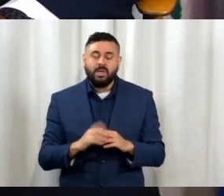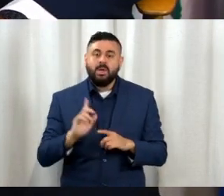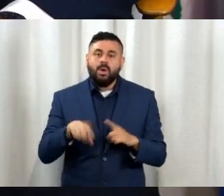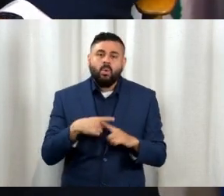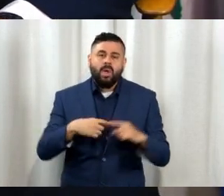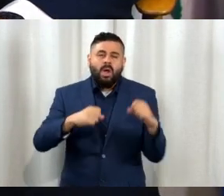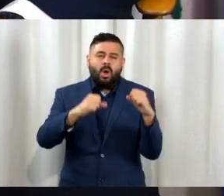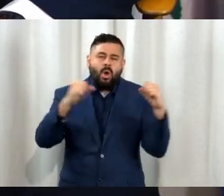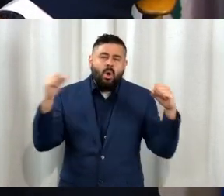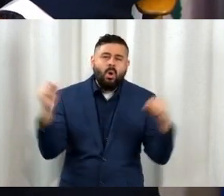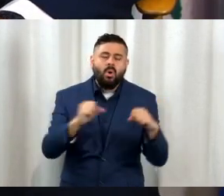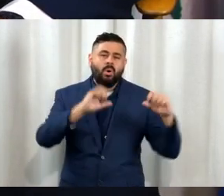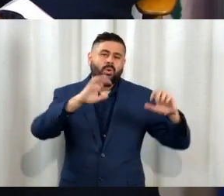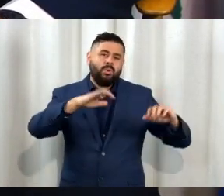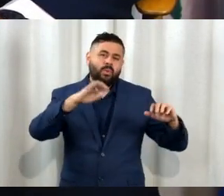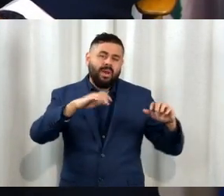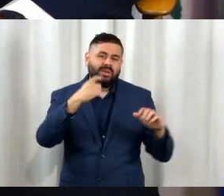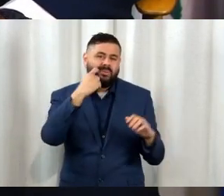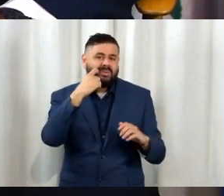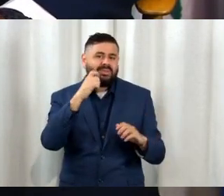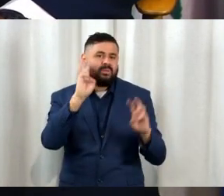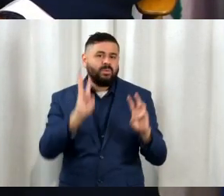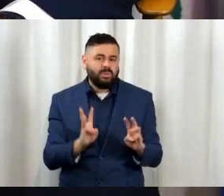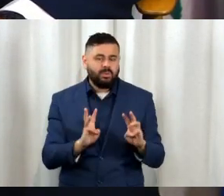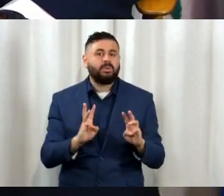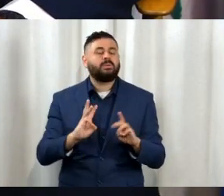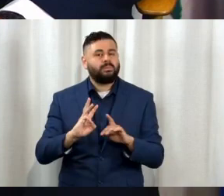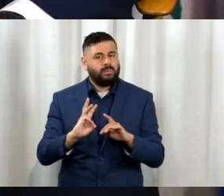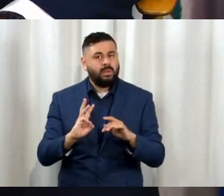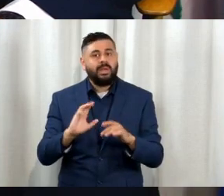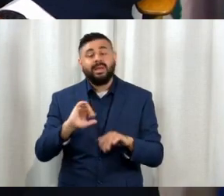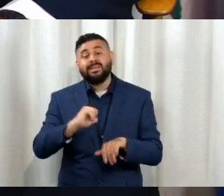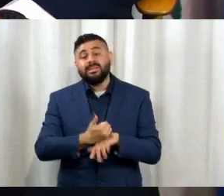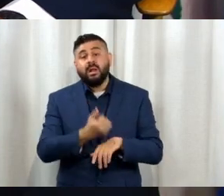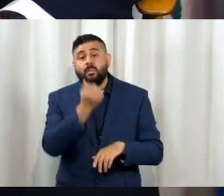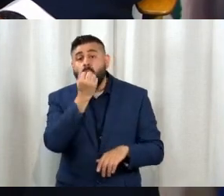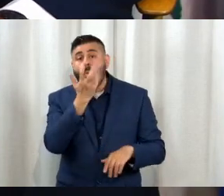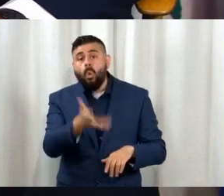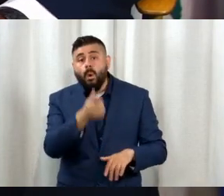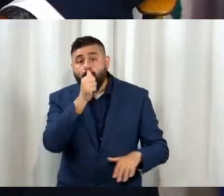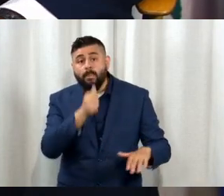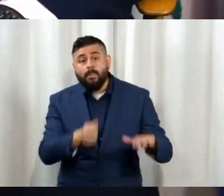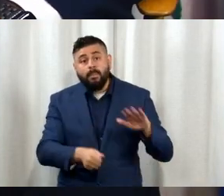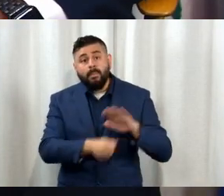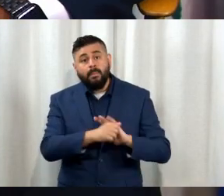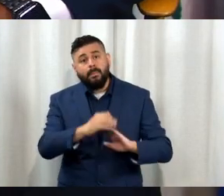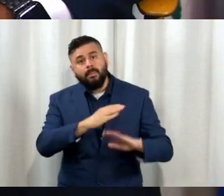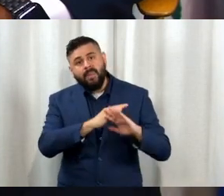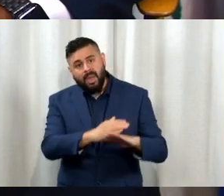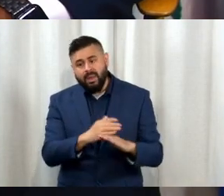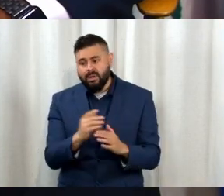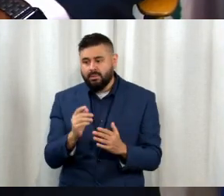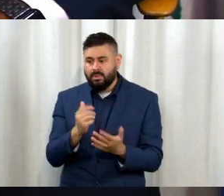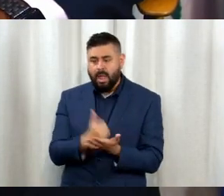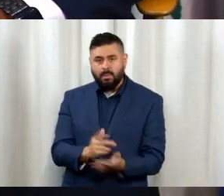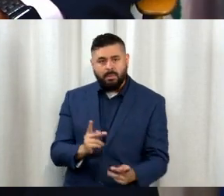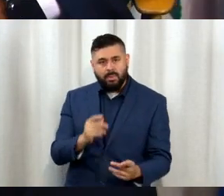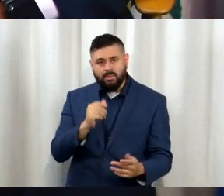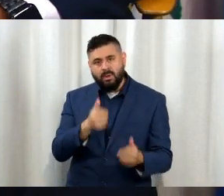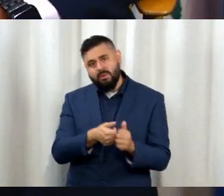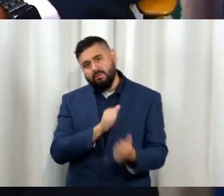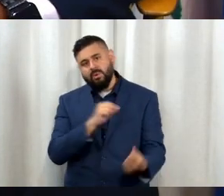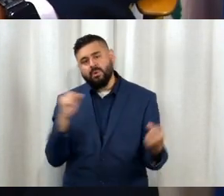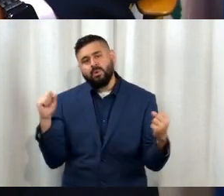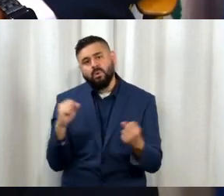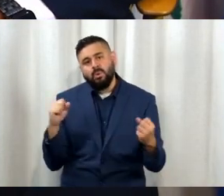rainy weather hit this past winter, we took action setting up warming beds at the MSC, got people out of the cold. We also,